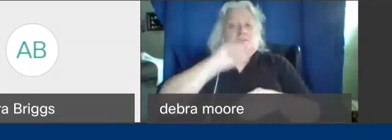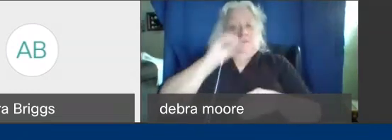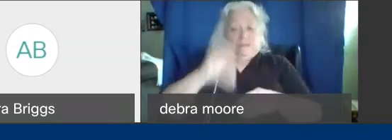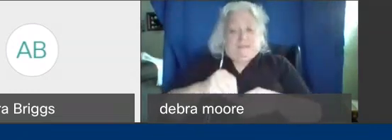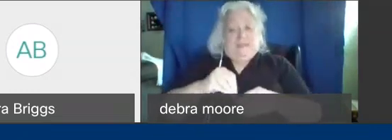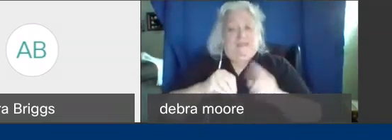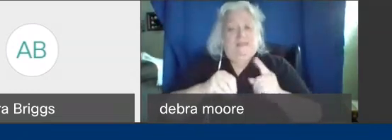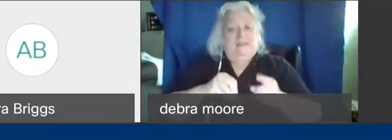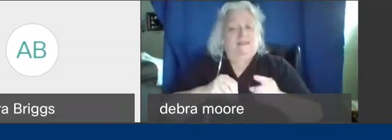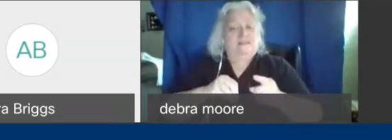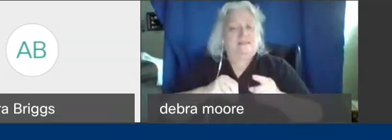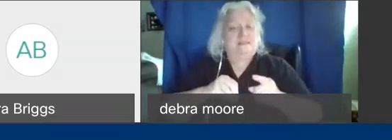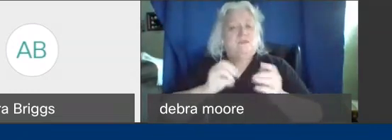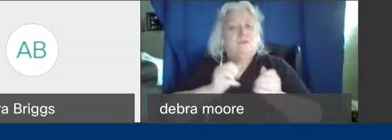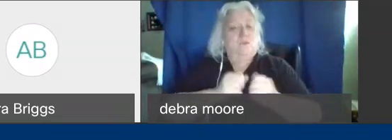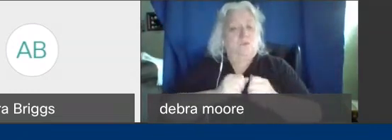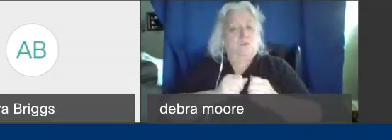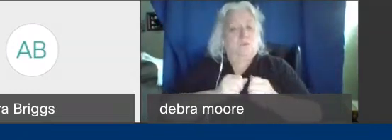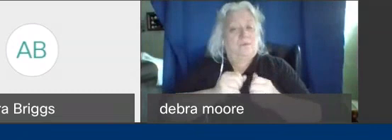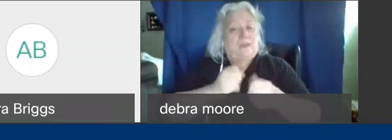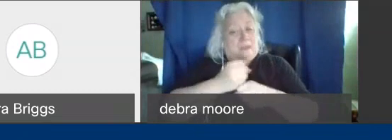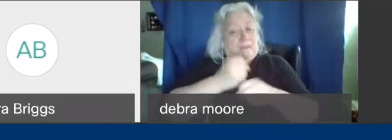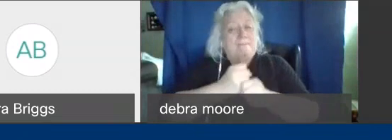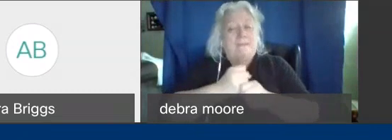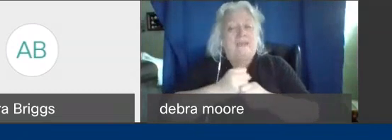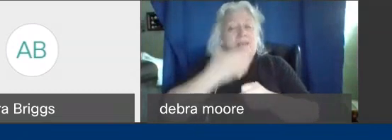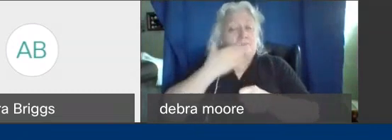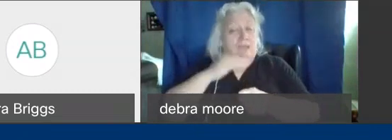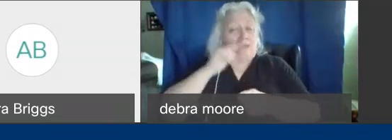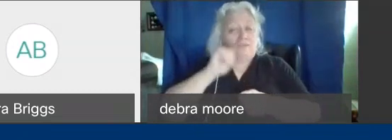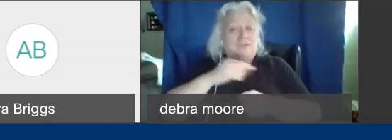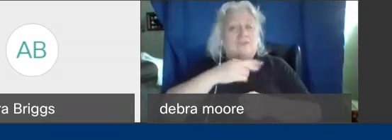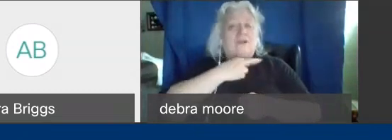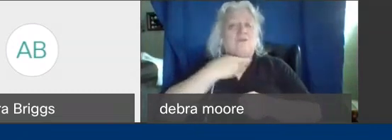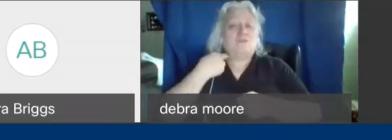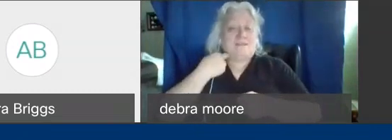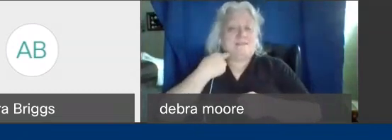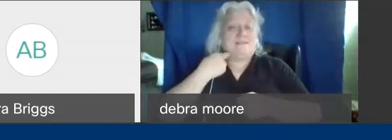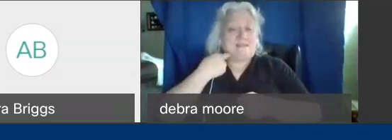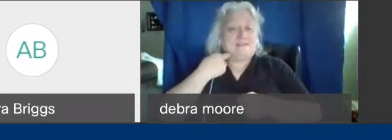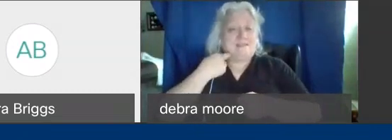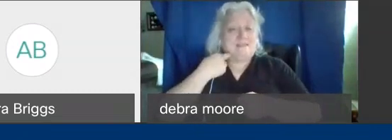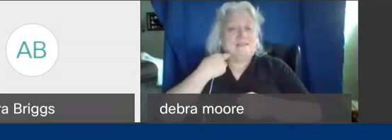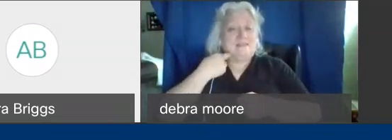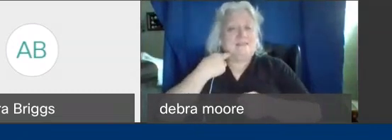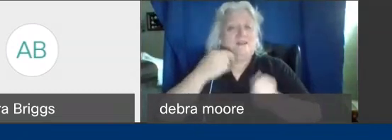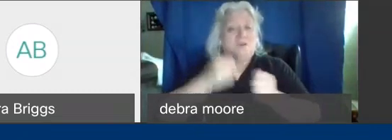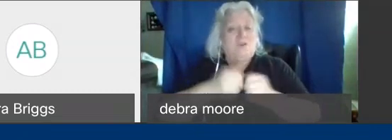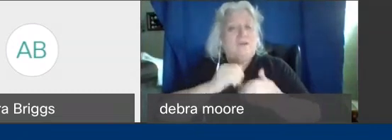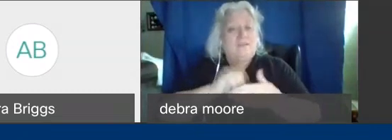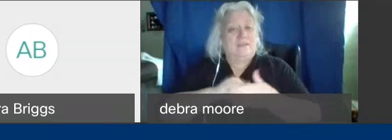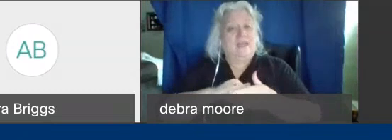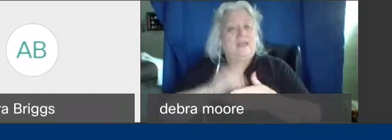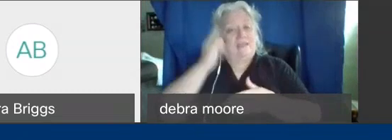mixing percentages that can create a risk for you. And along with that, when you think about it, there's